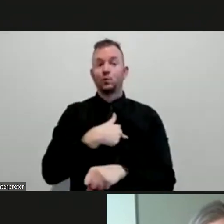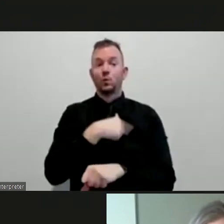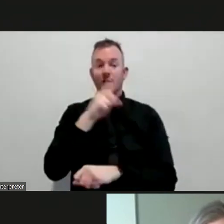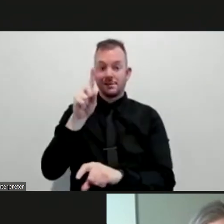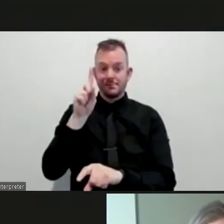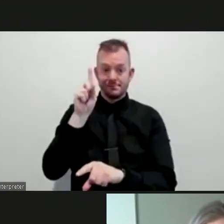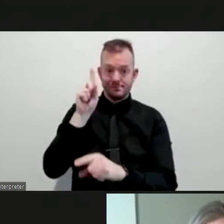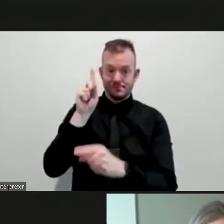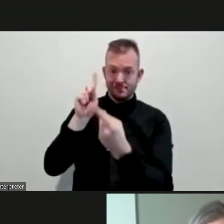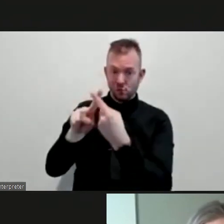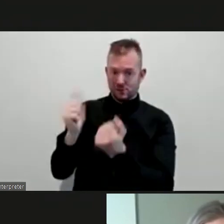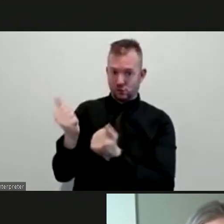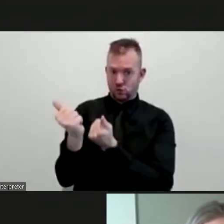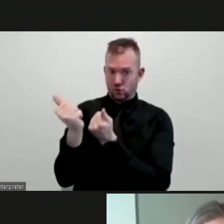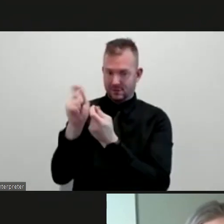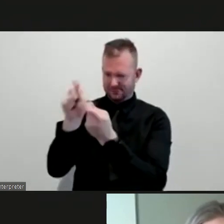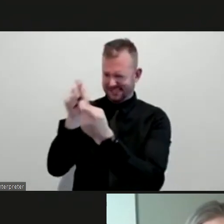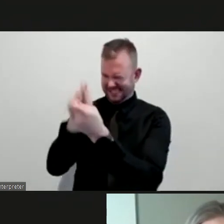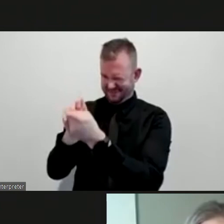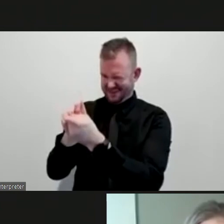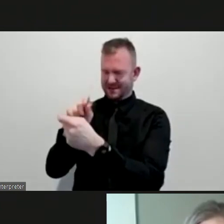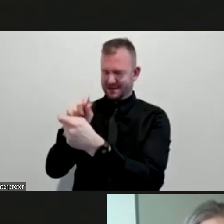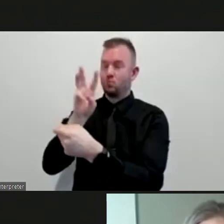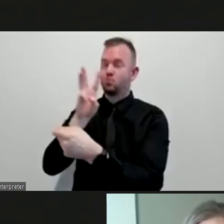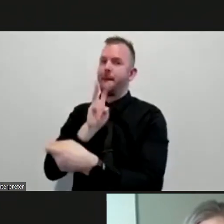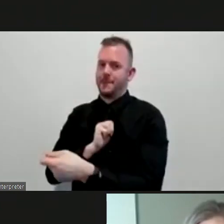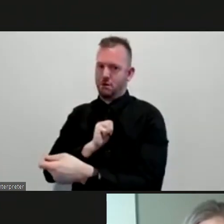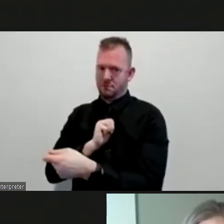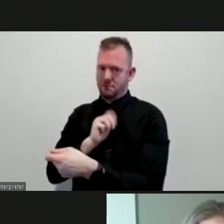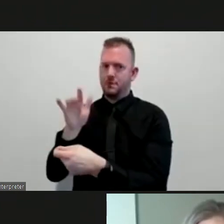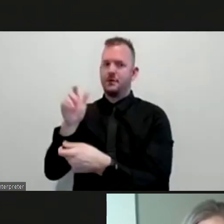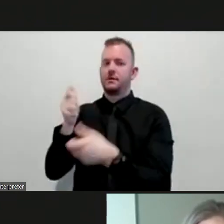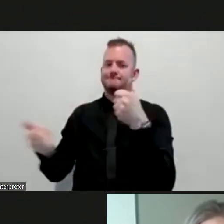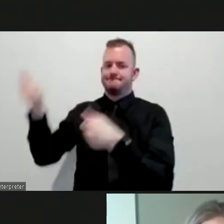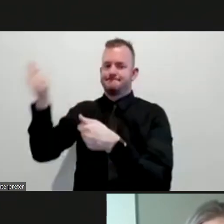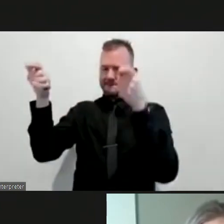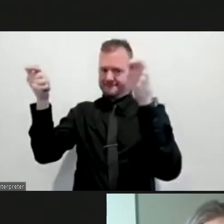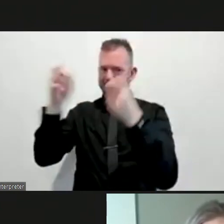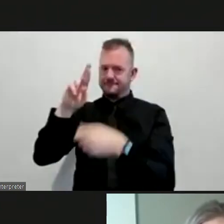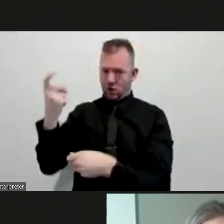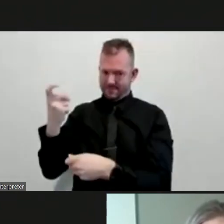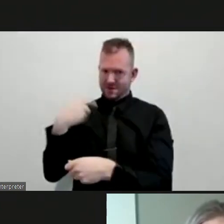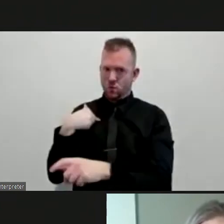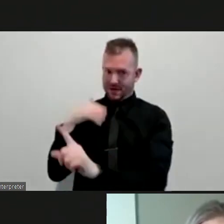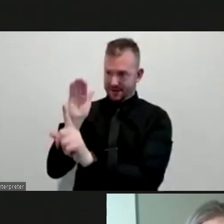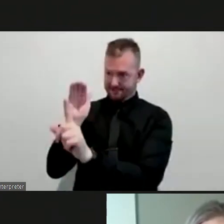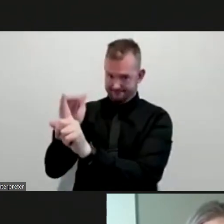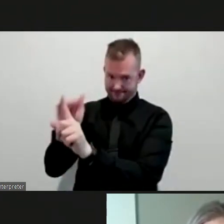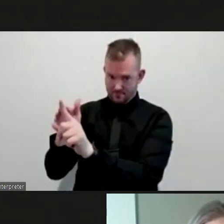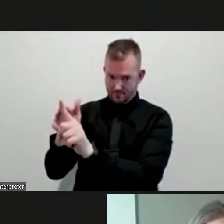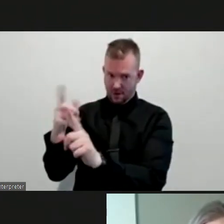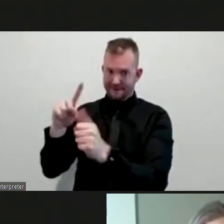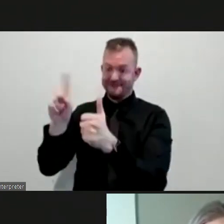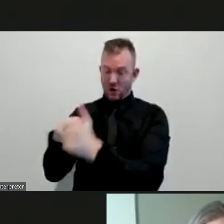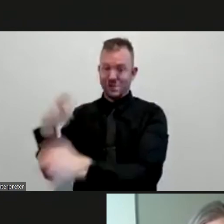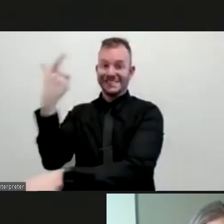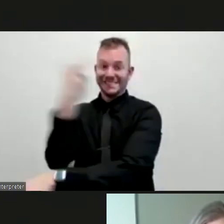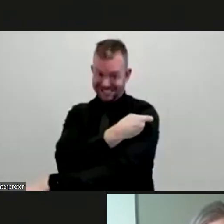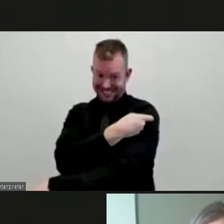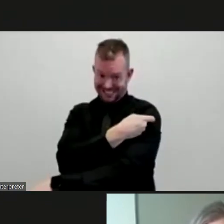morning, that we would like, whenever a first dose is administered, that a second dose is scheduled. That's our current